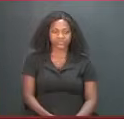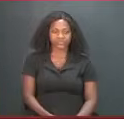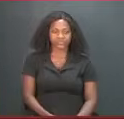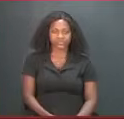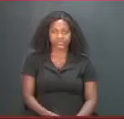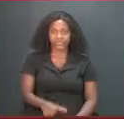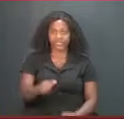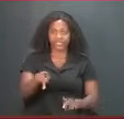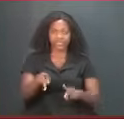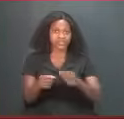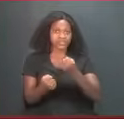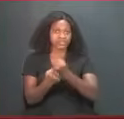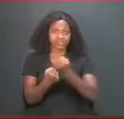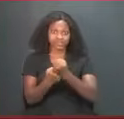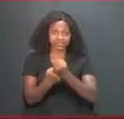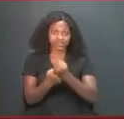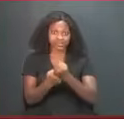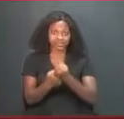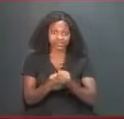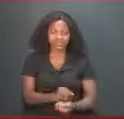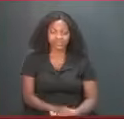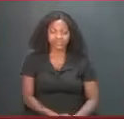Any seconder.